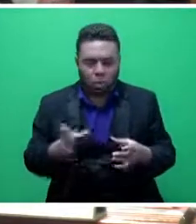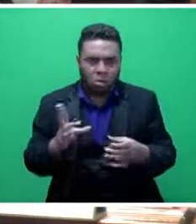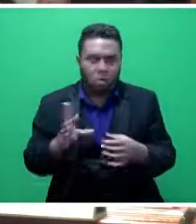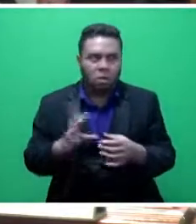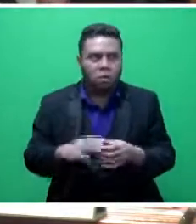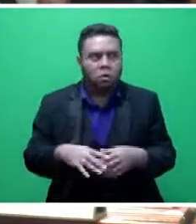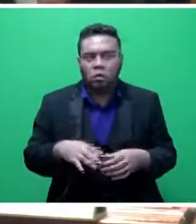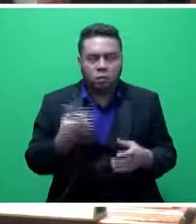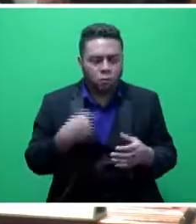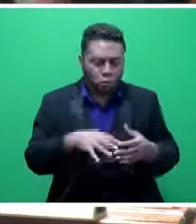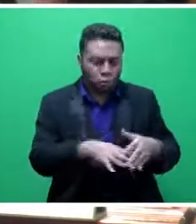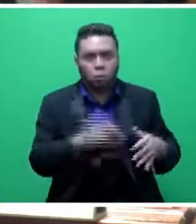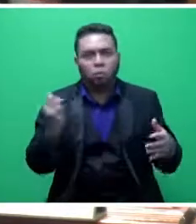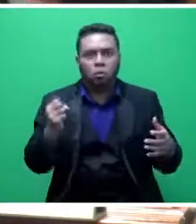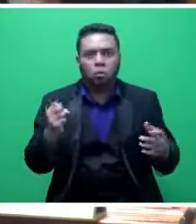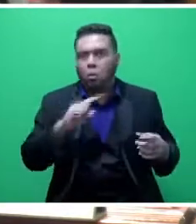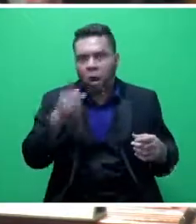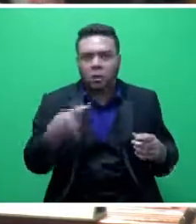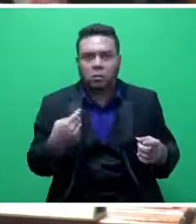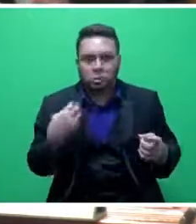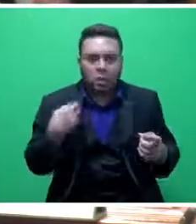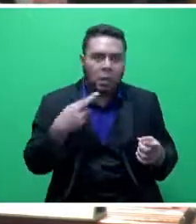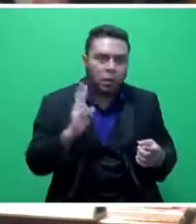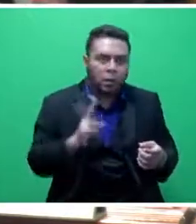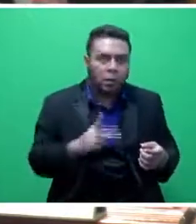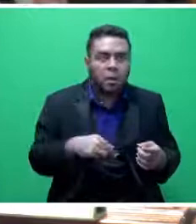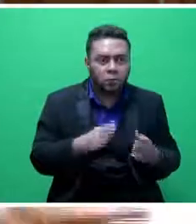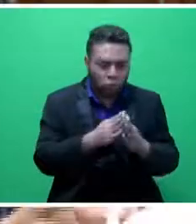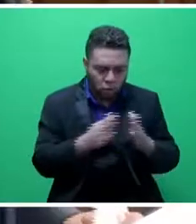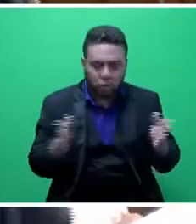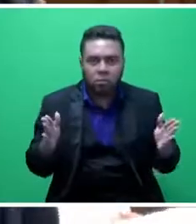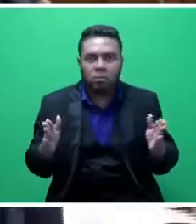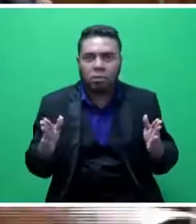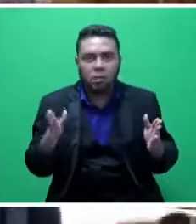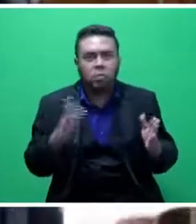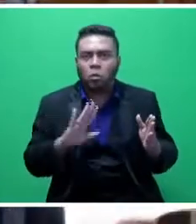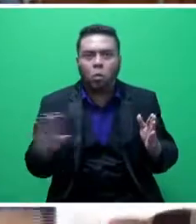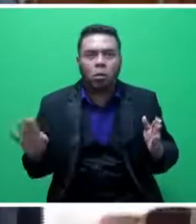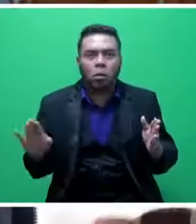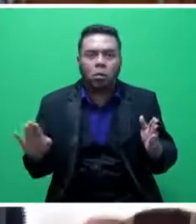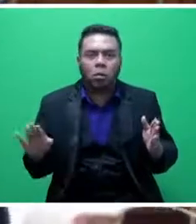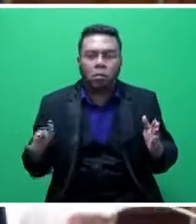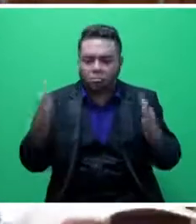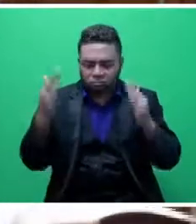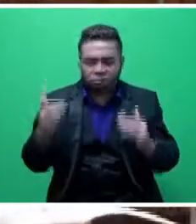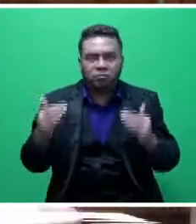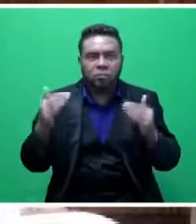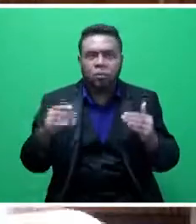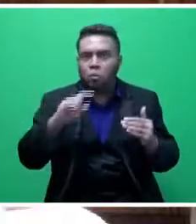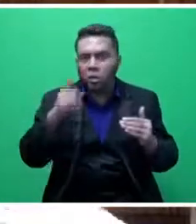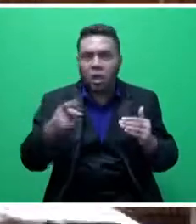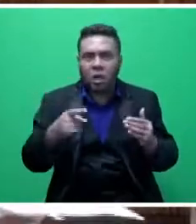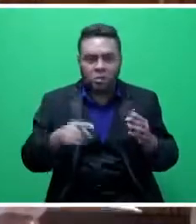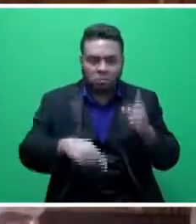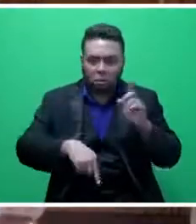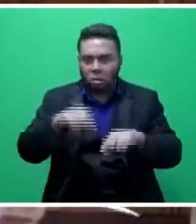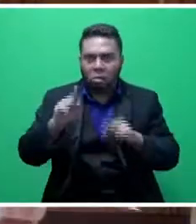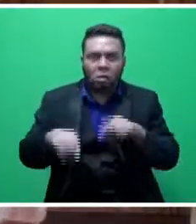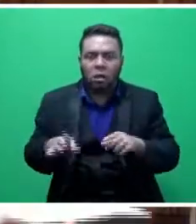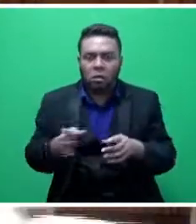funds, you've withdrawn it. There's no more. If you've gone for term, you've gone for term. And that's a set amount. If you've gone for